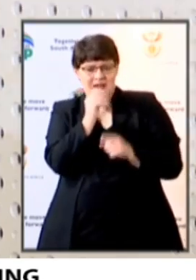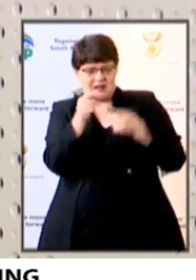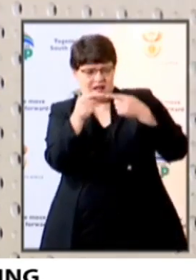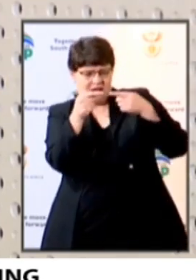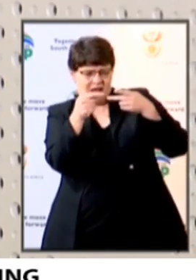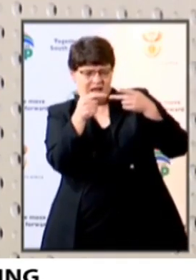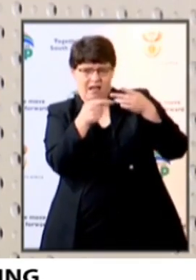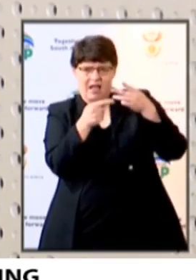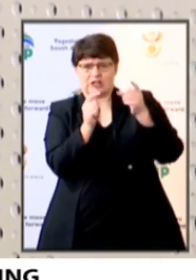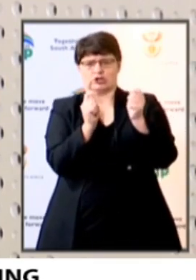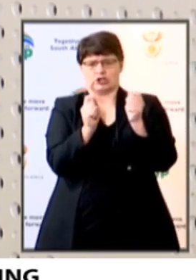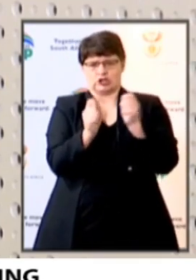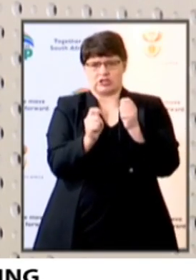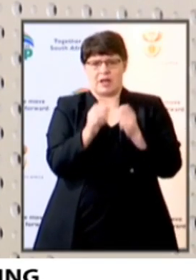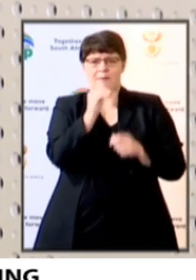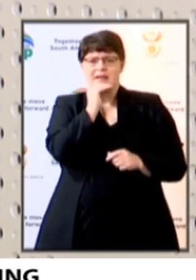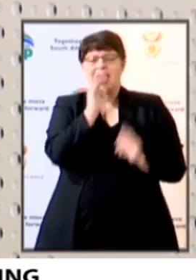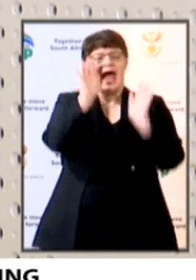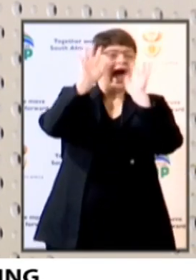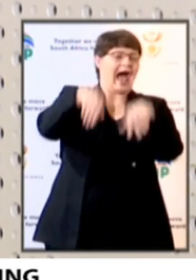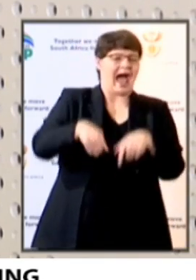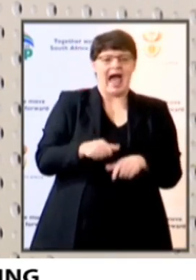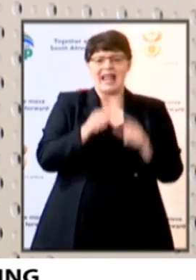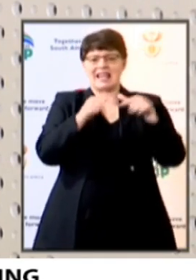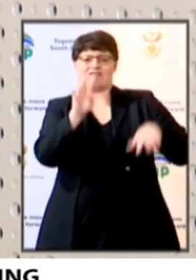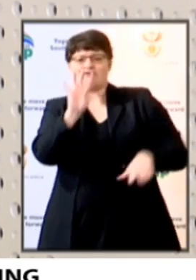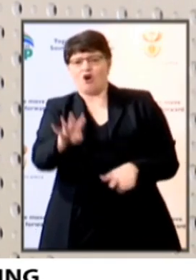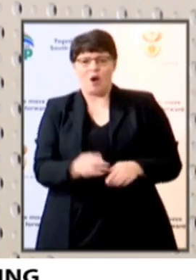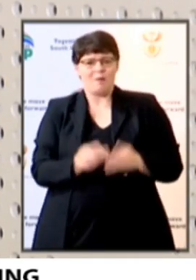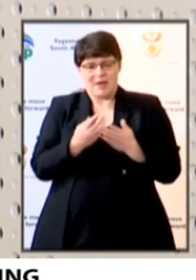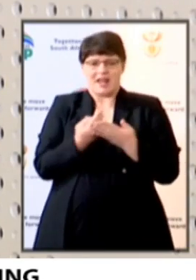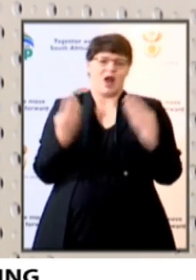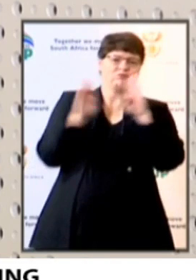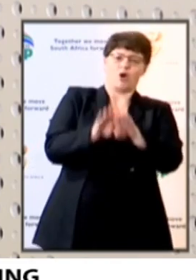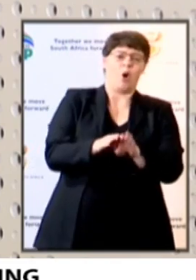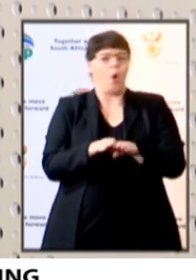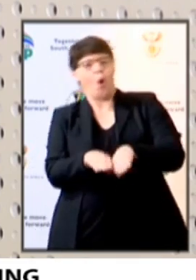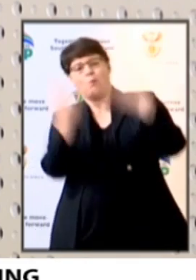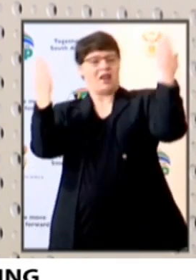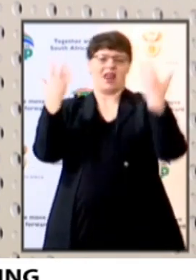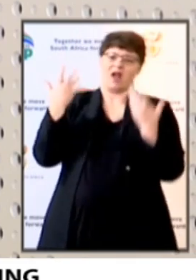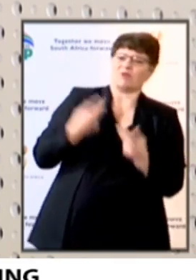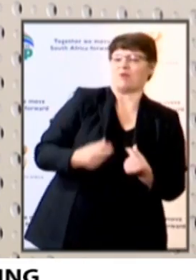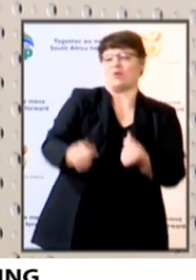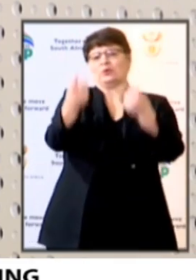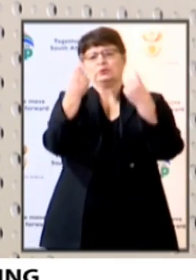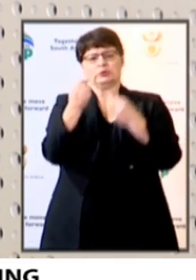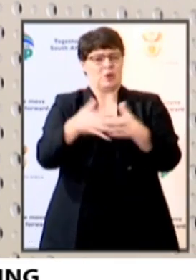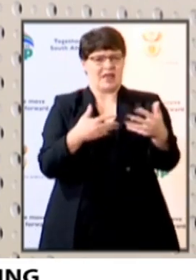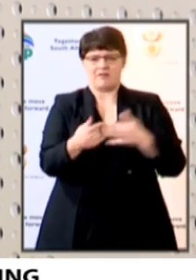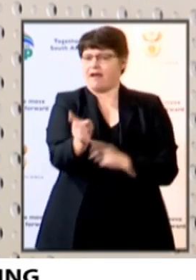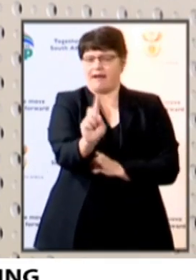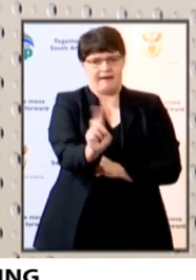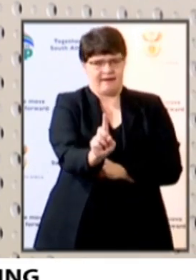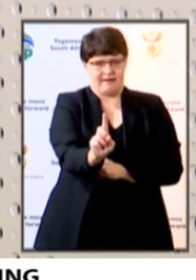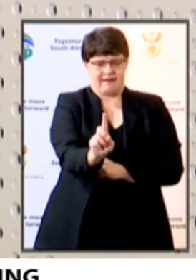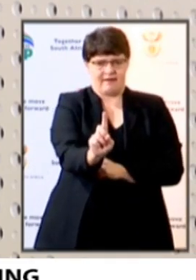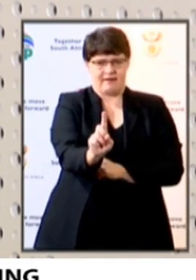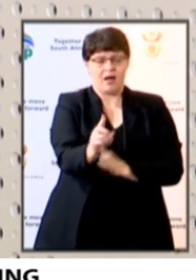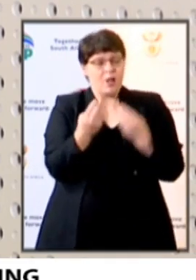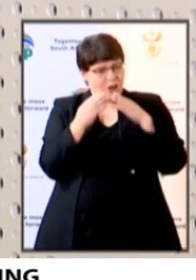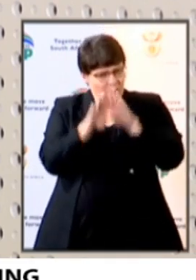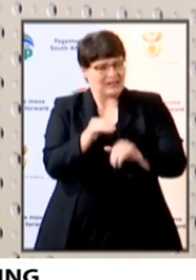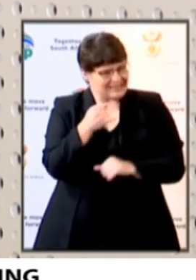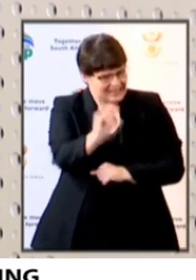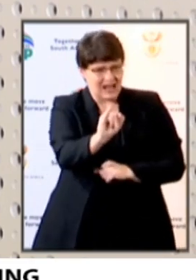should not think that when we move for level four, it means the lockdown is gone. No. The lockdown is still there. There'll just